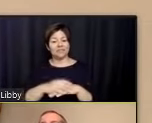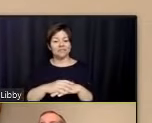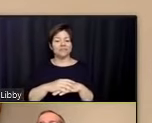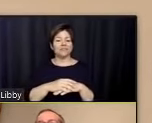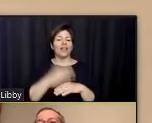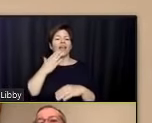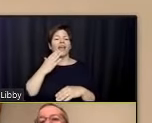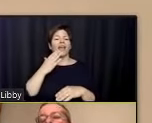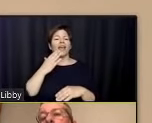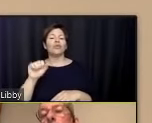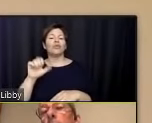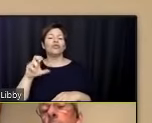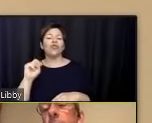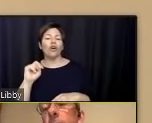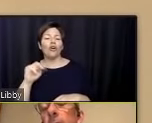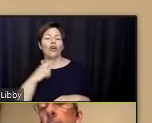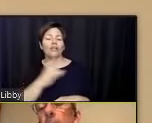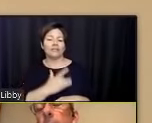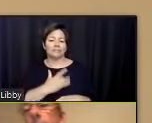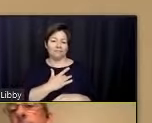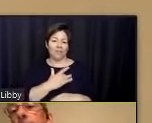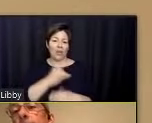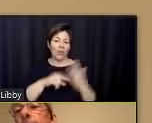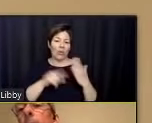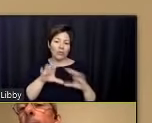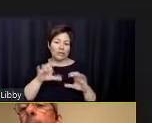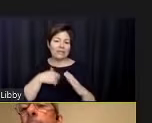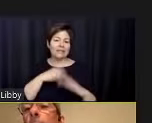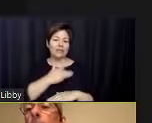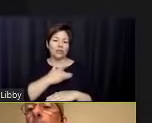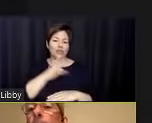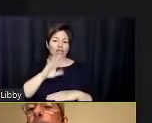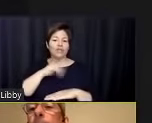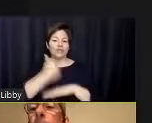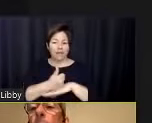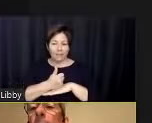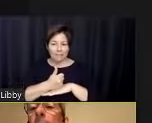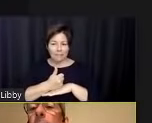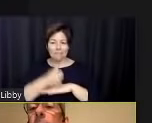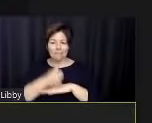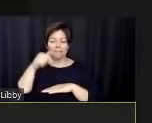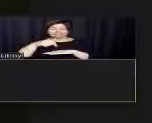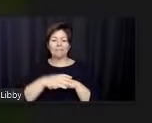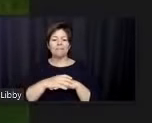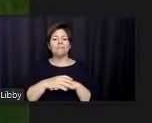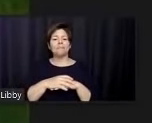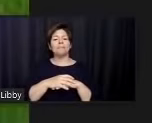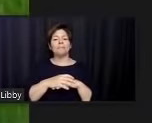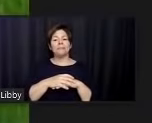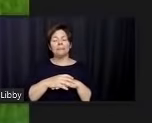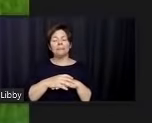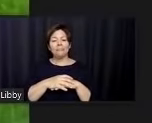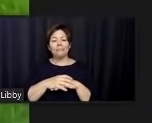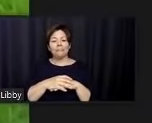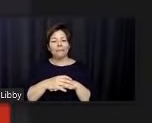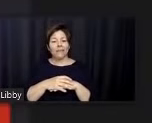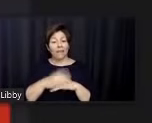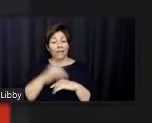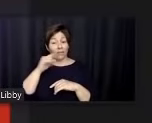Thank you, Sean. And I appreciate what you did. I appreciate you setting it up. And just in the interest of full